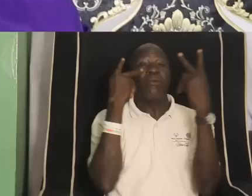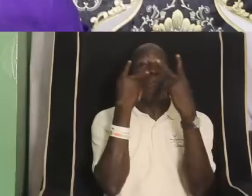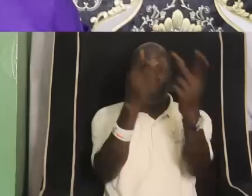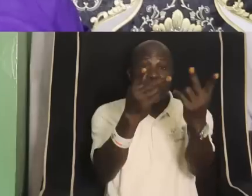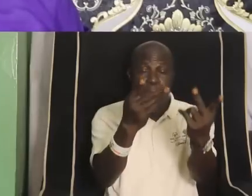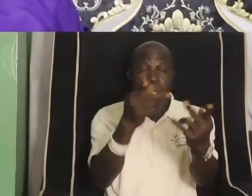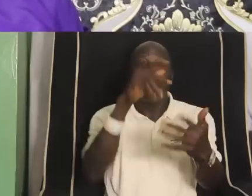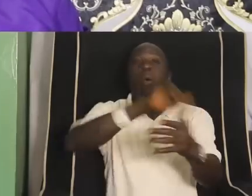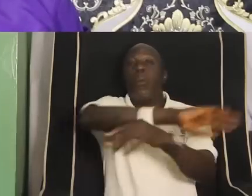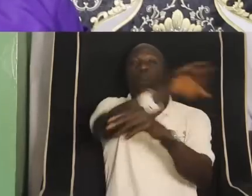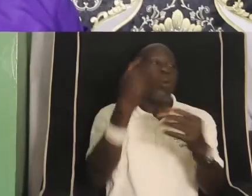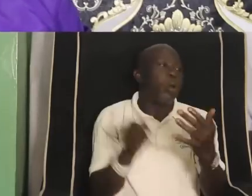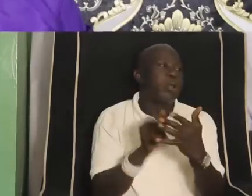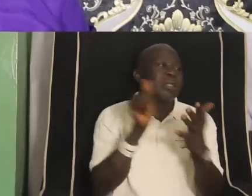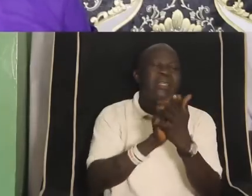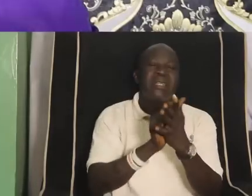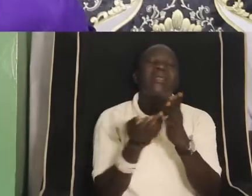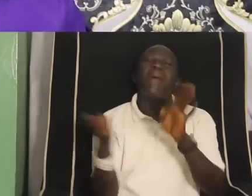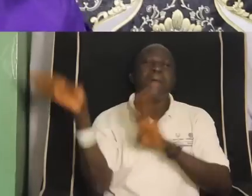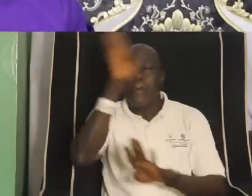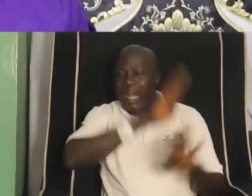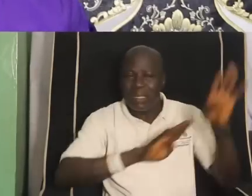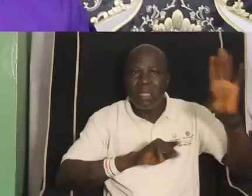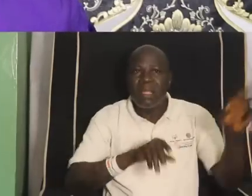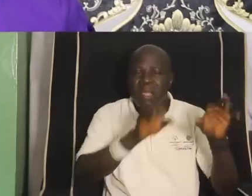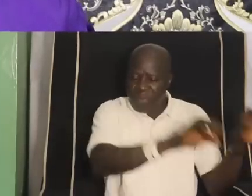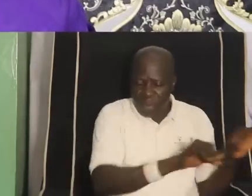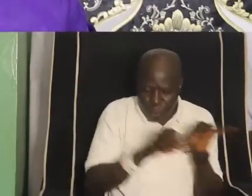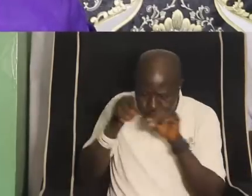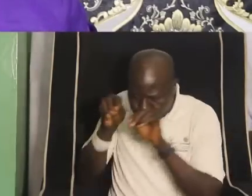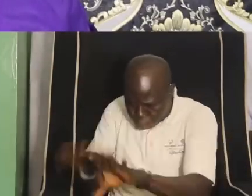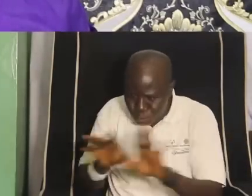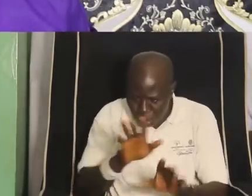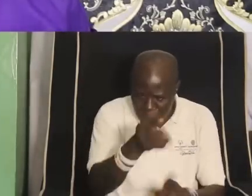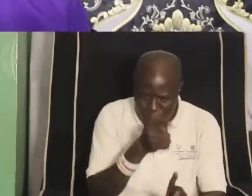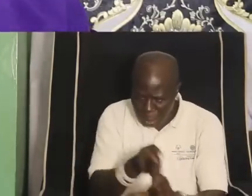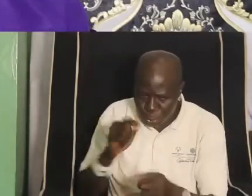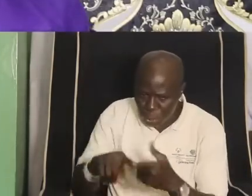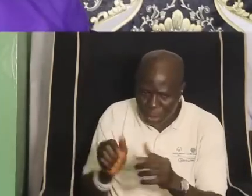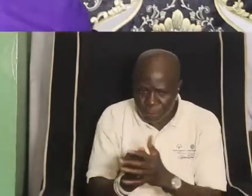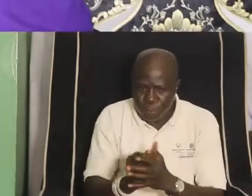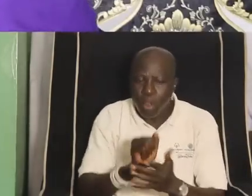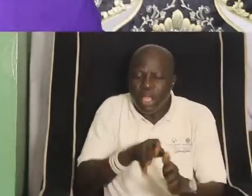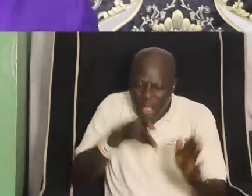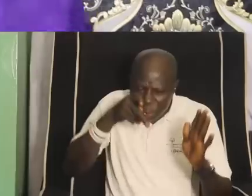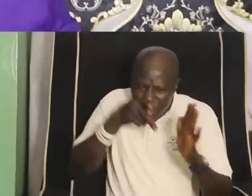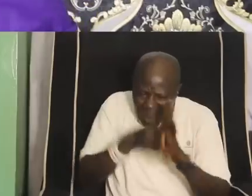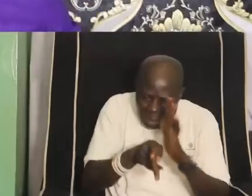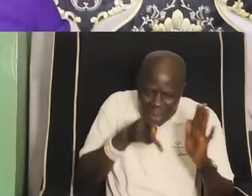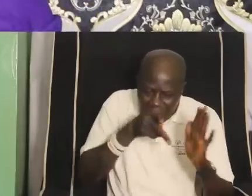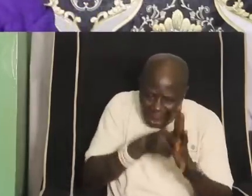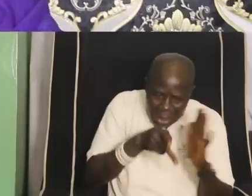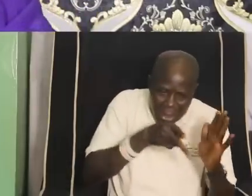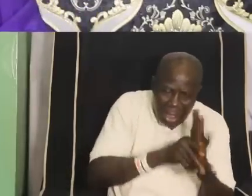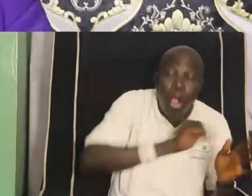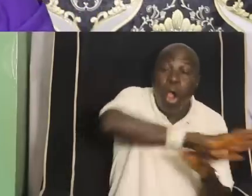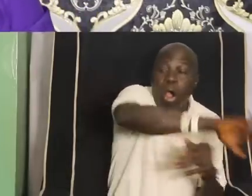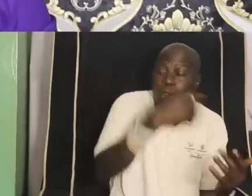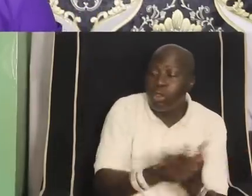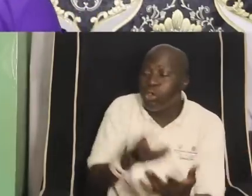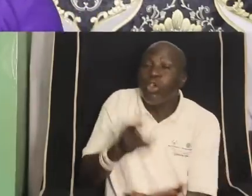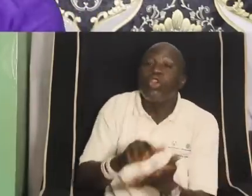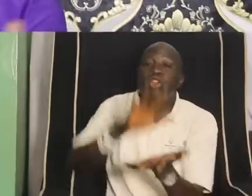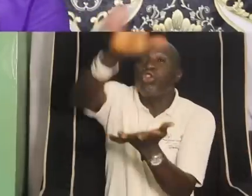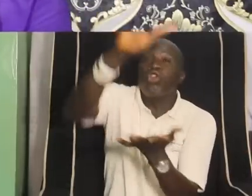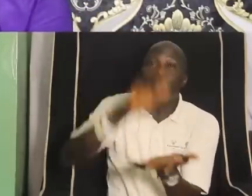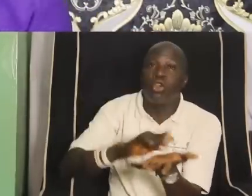even his death. Once you dip yourself into it, Omawa, pagbogbo asiki atogo eniyan. Destroy all that person